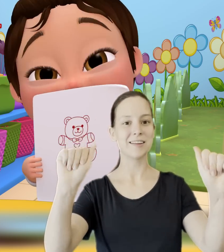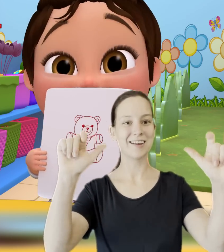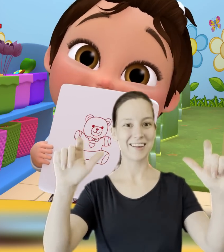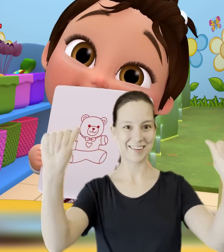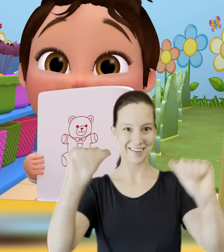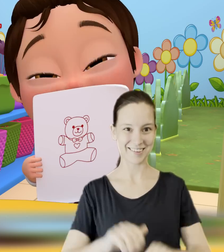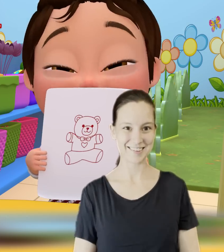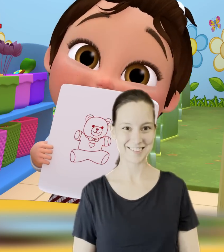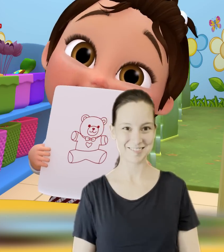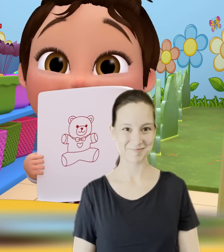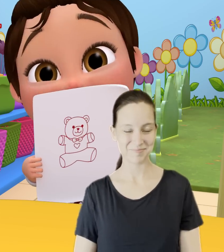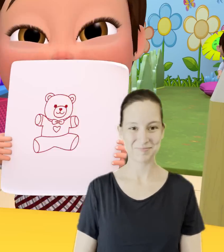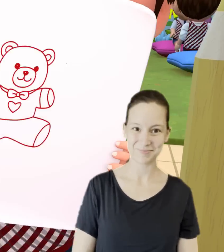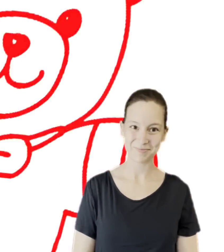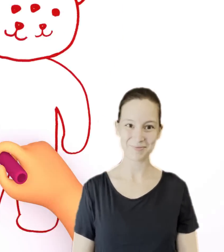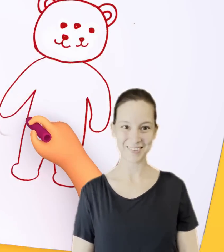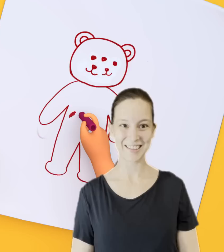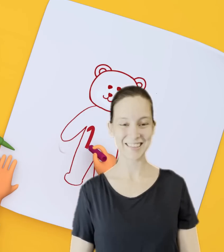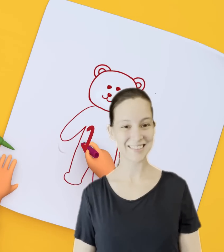la la la